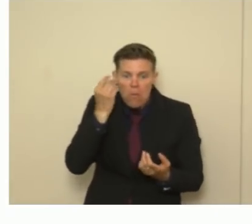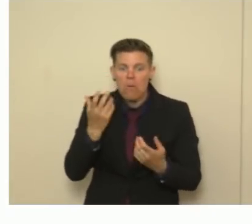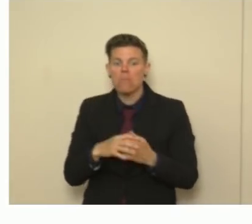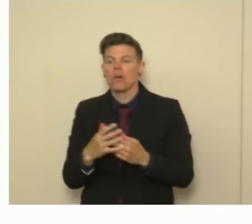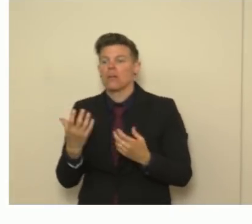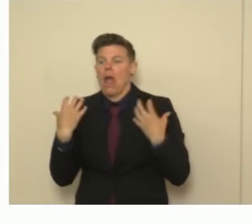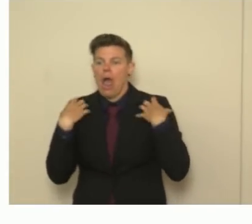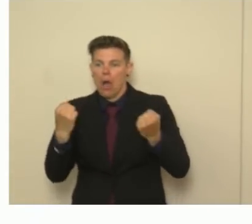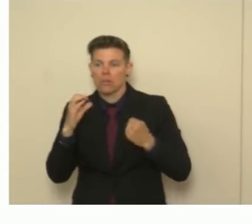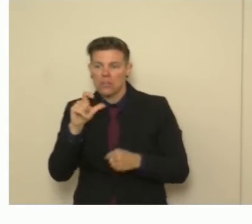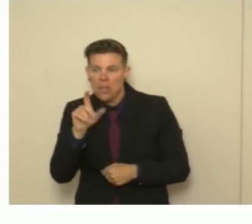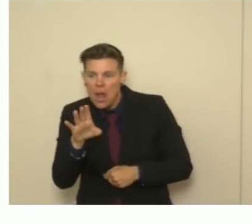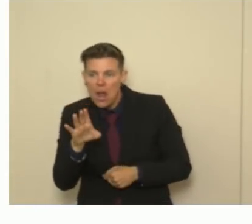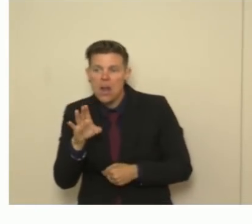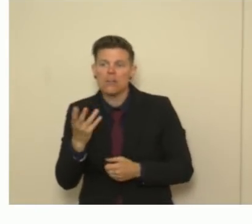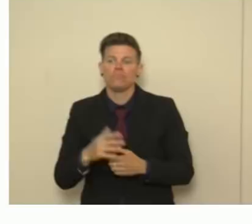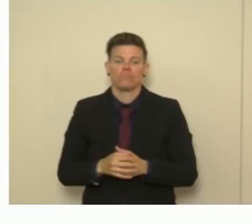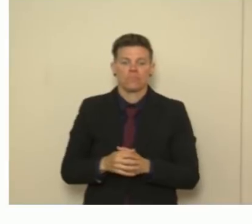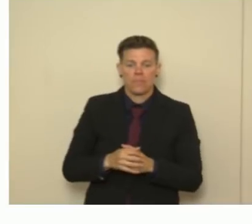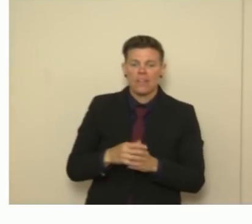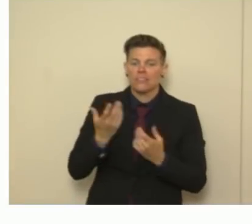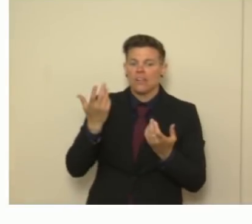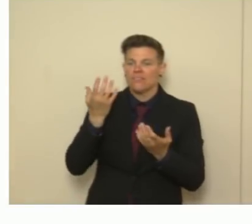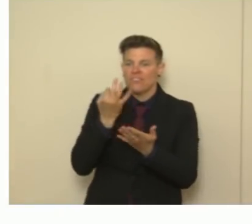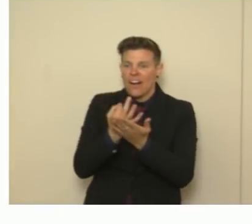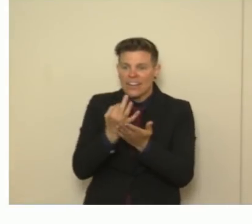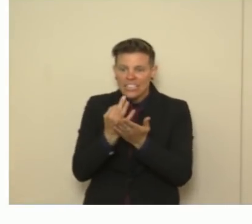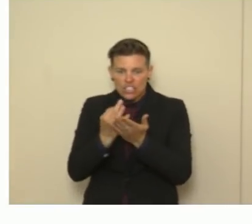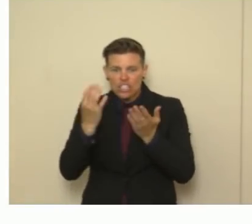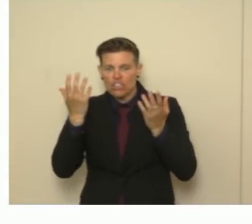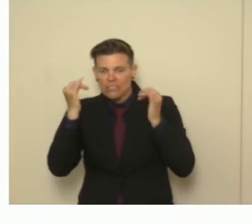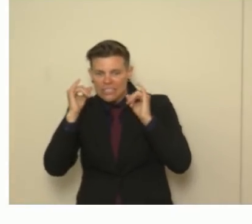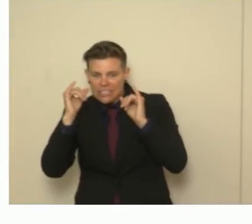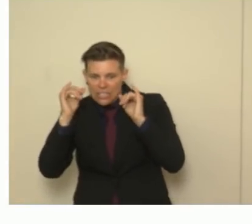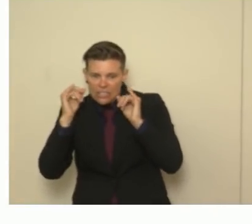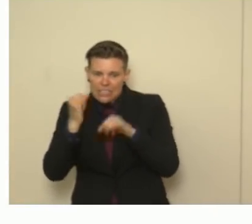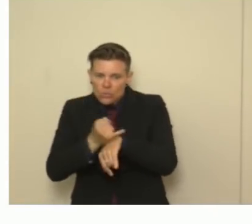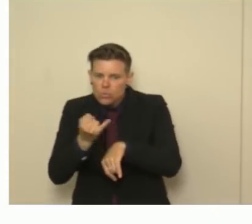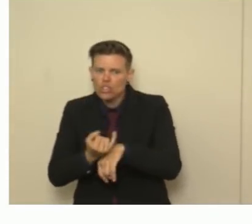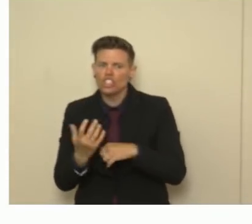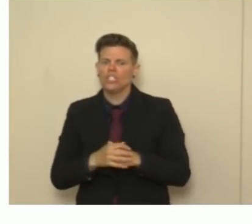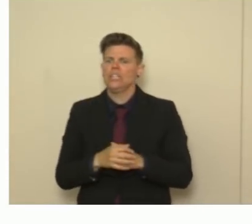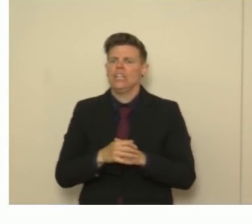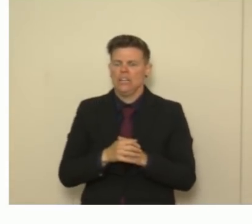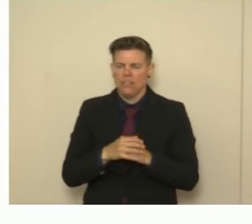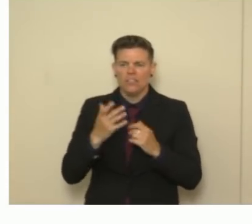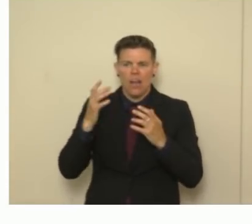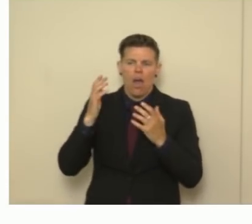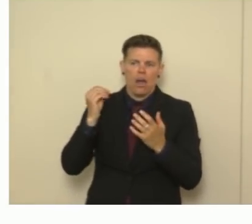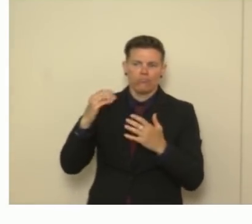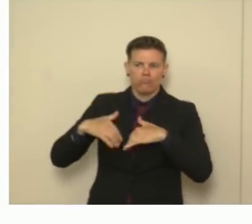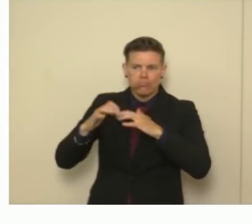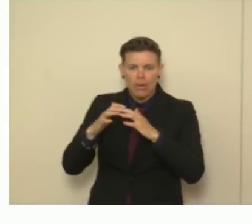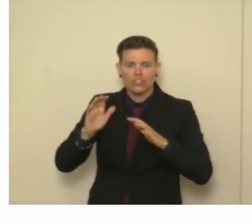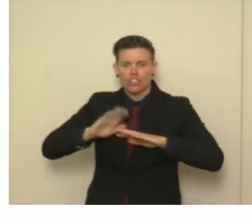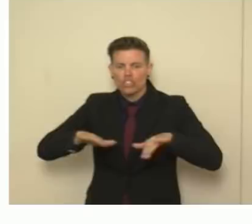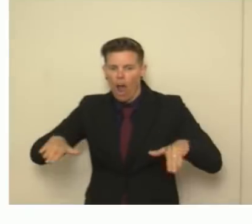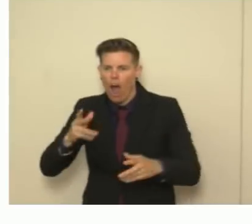centers, construction, both building and roofing, a child care center, the military,